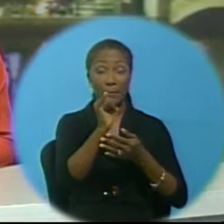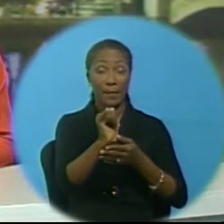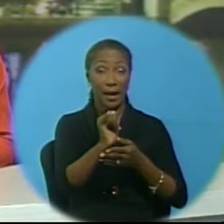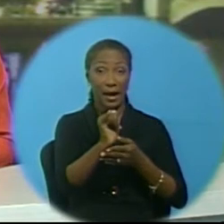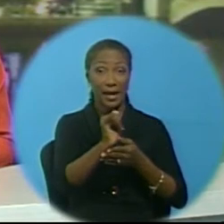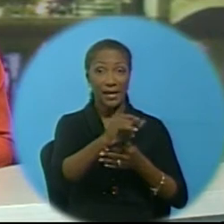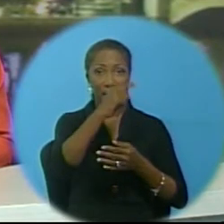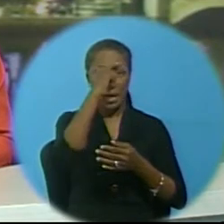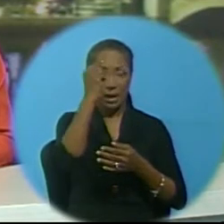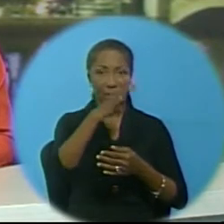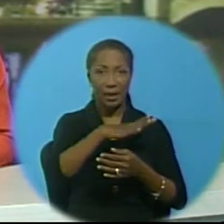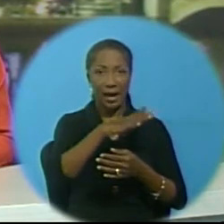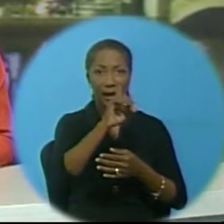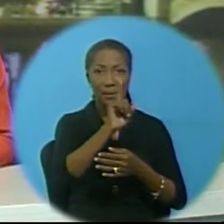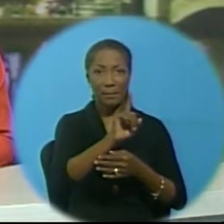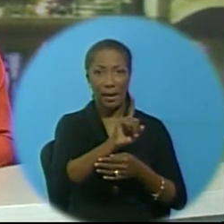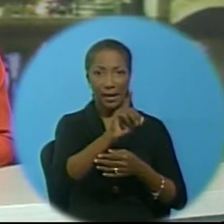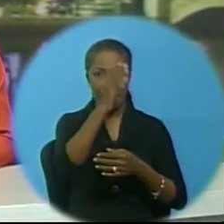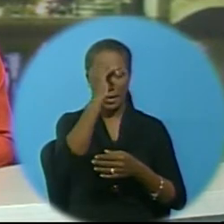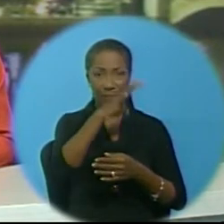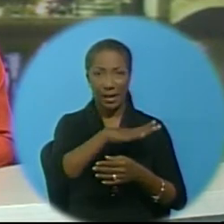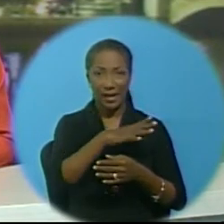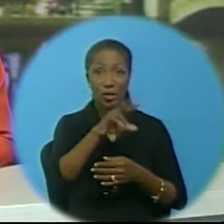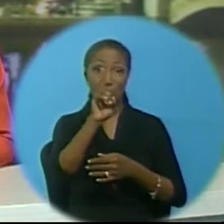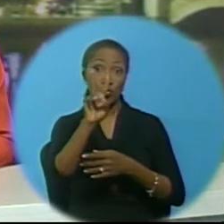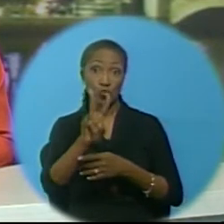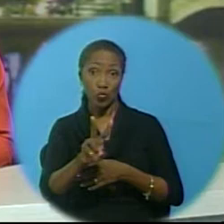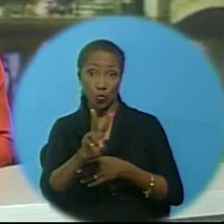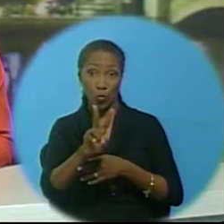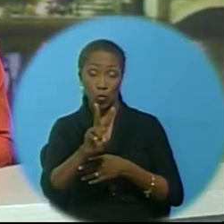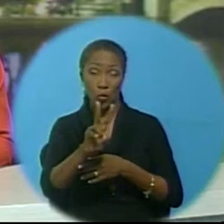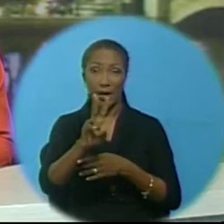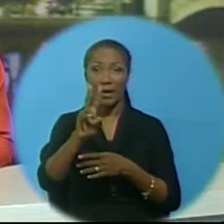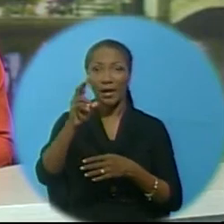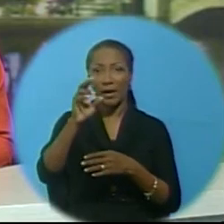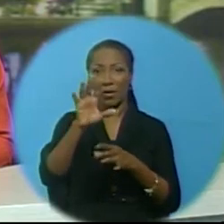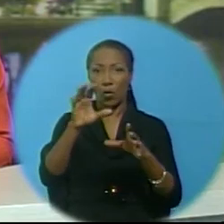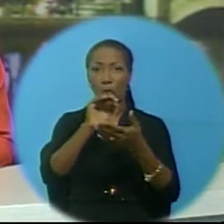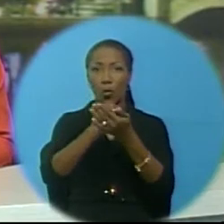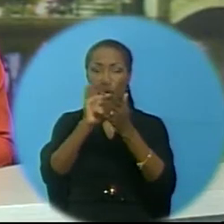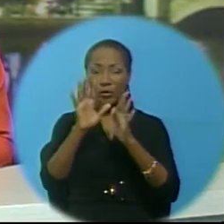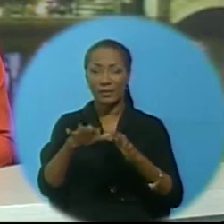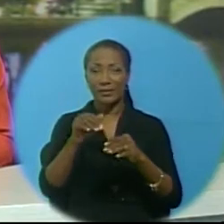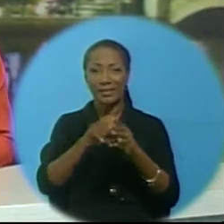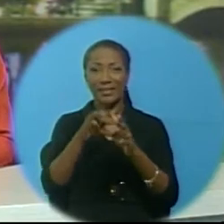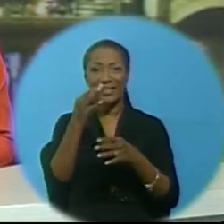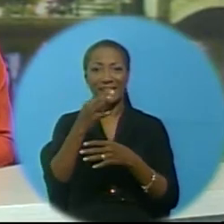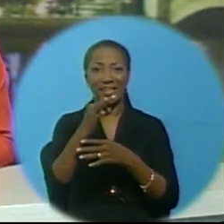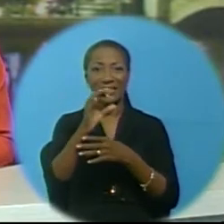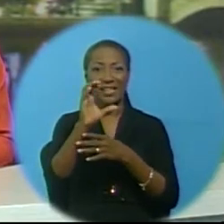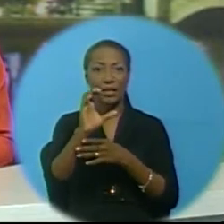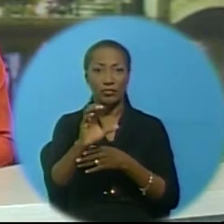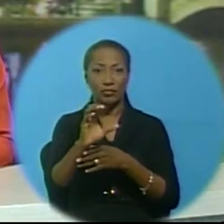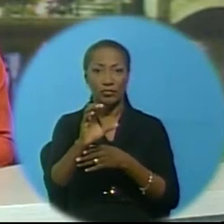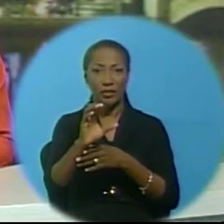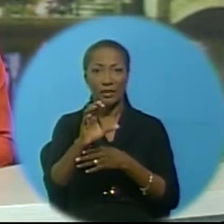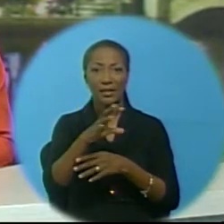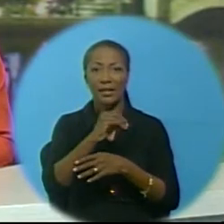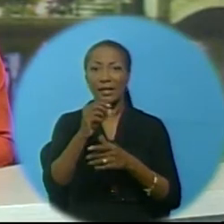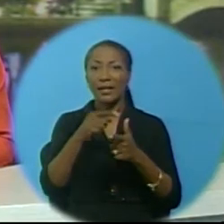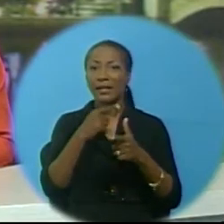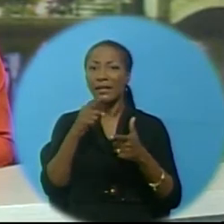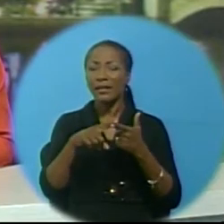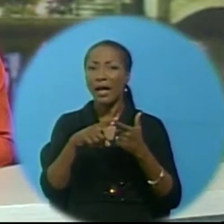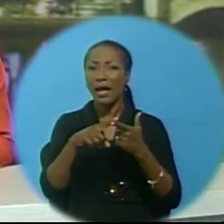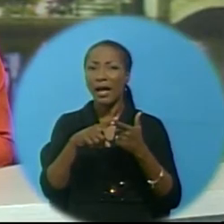in 1900. Sir Hilary says around that same time, Barbadians were dying from hunger, where citizens had to resort to catching